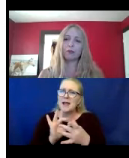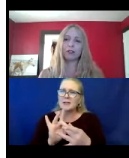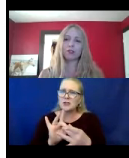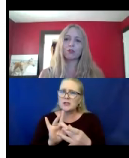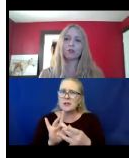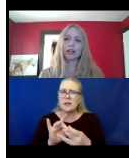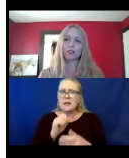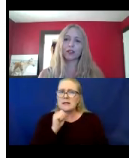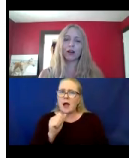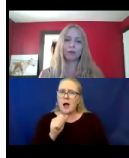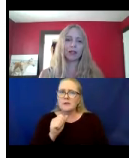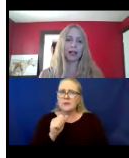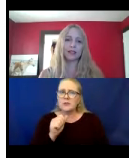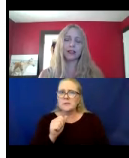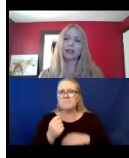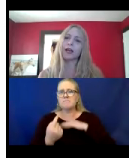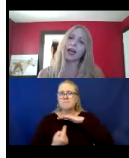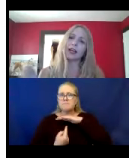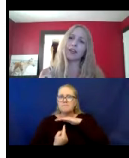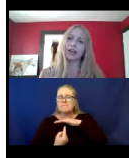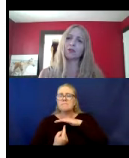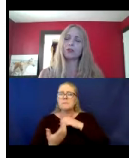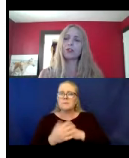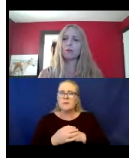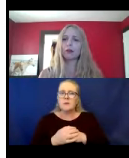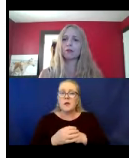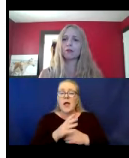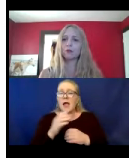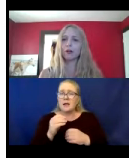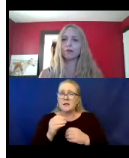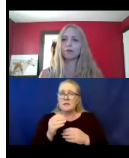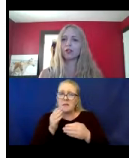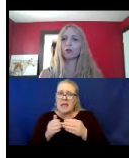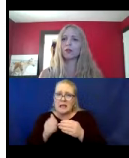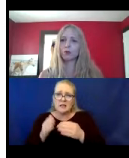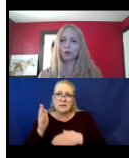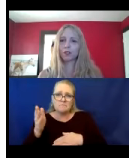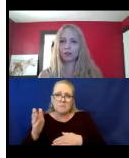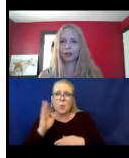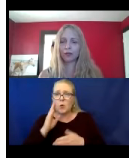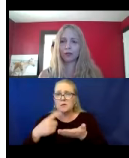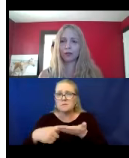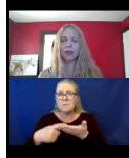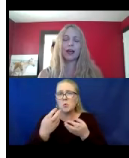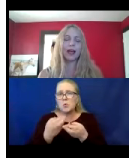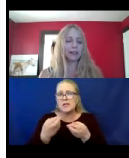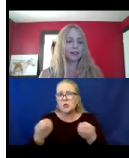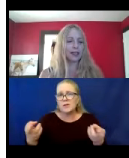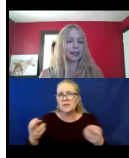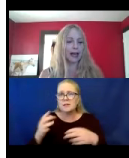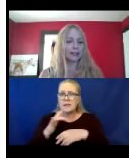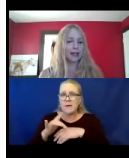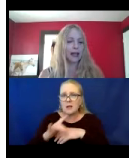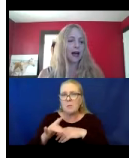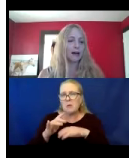away from social connection and not being isolated. And at the end, we'll talk about a few, resources available and things